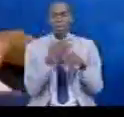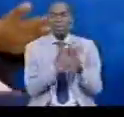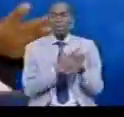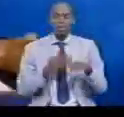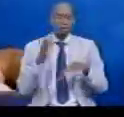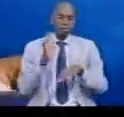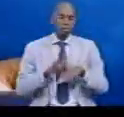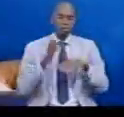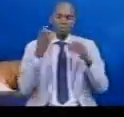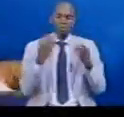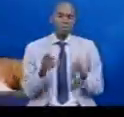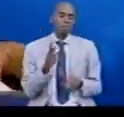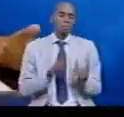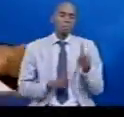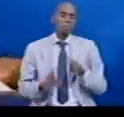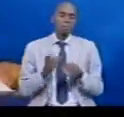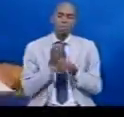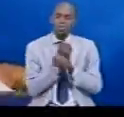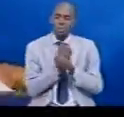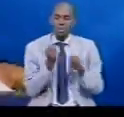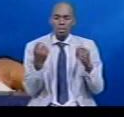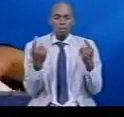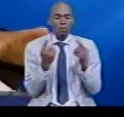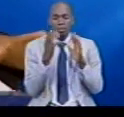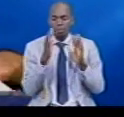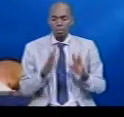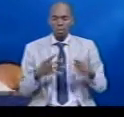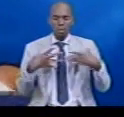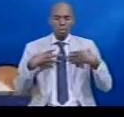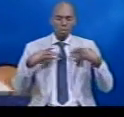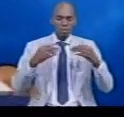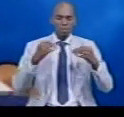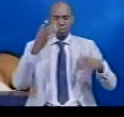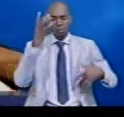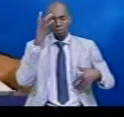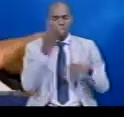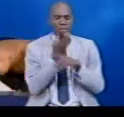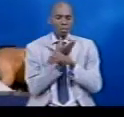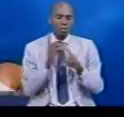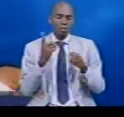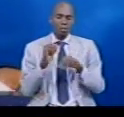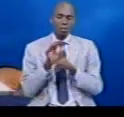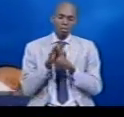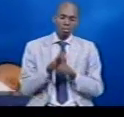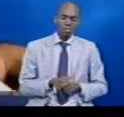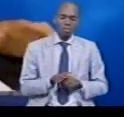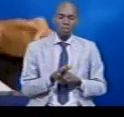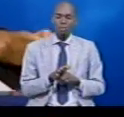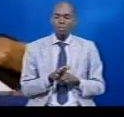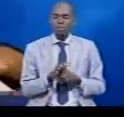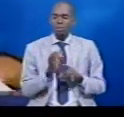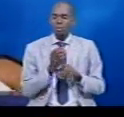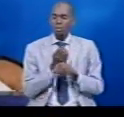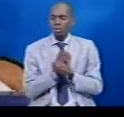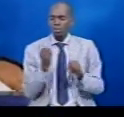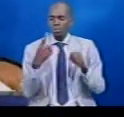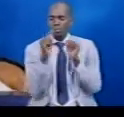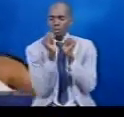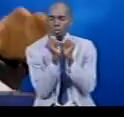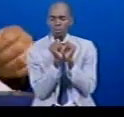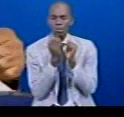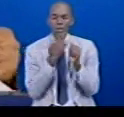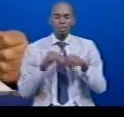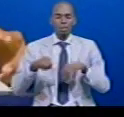people. Save sinners, heal the sick, deliver the oppressed, set free the captives, anoint your